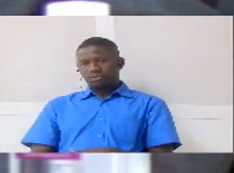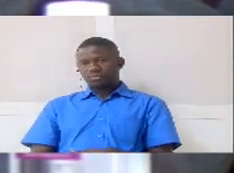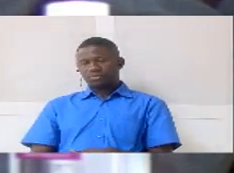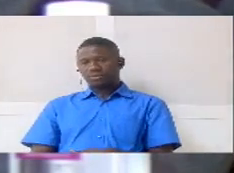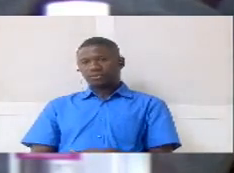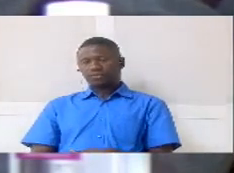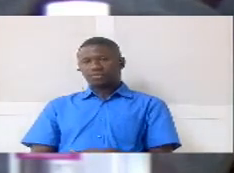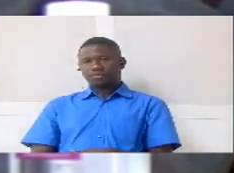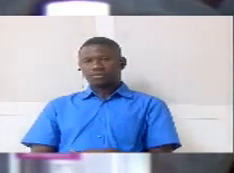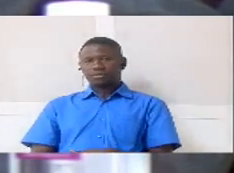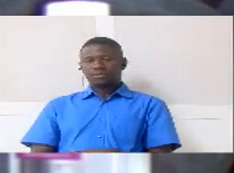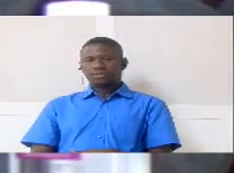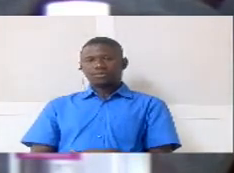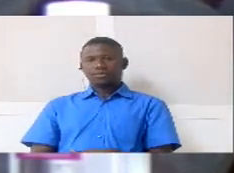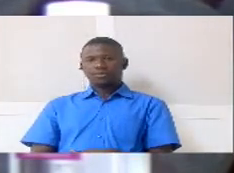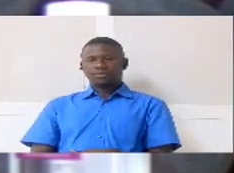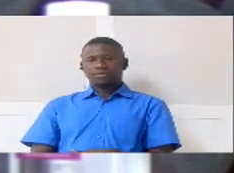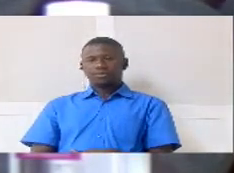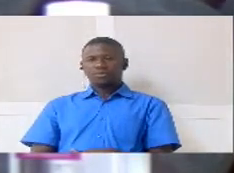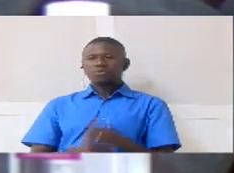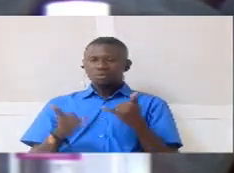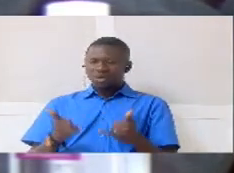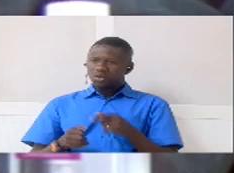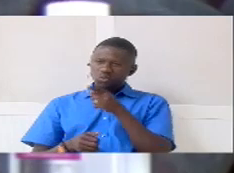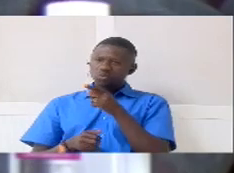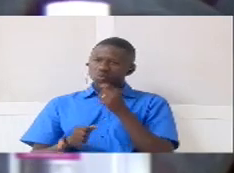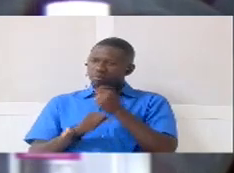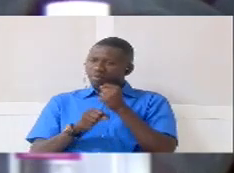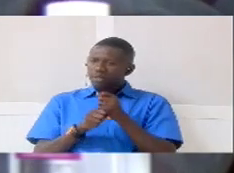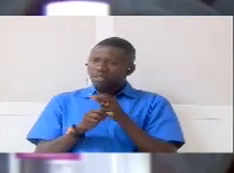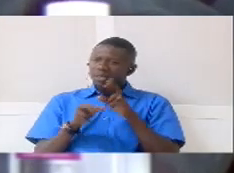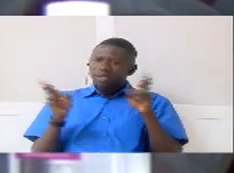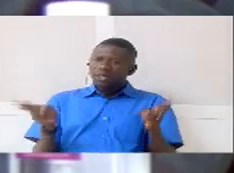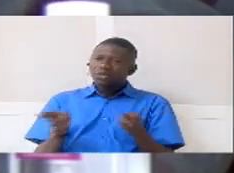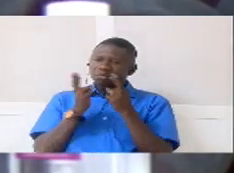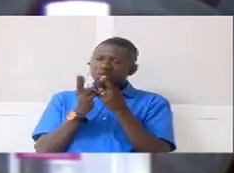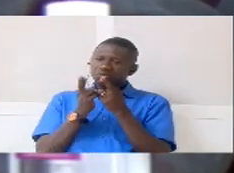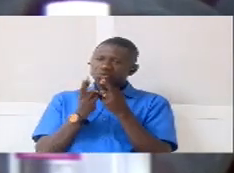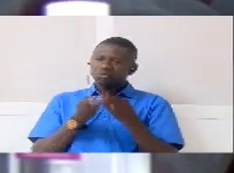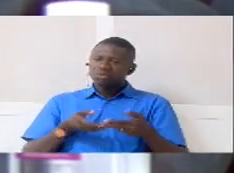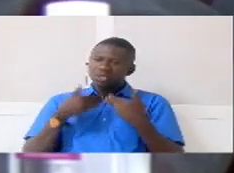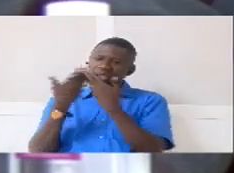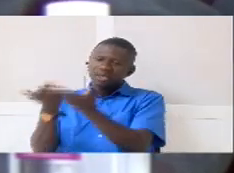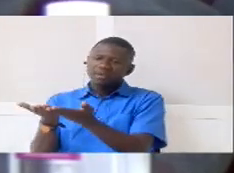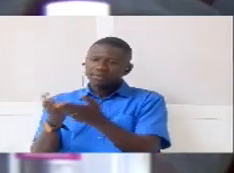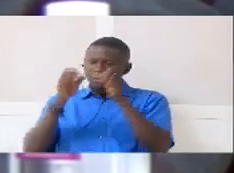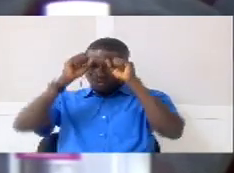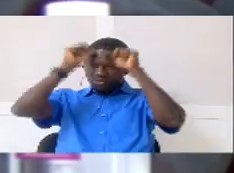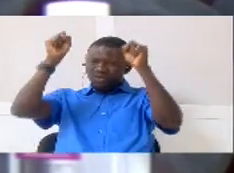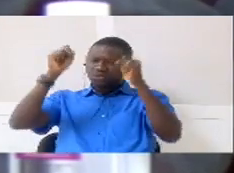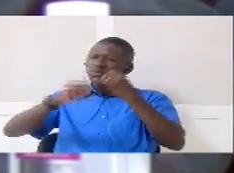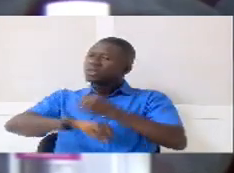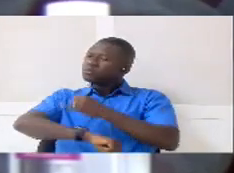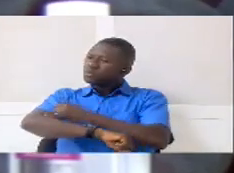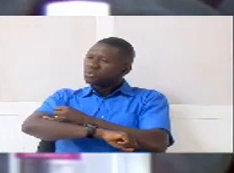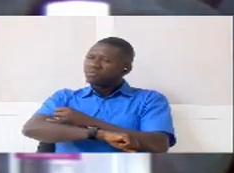do you make recommendation to government to improve the quality of the